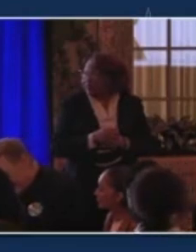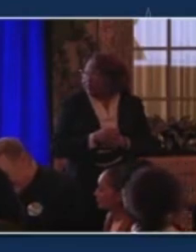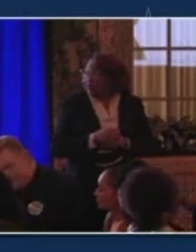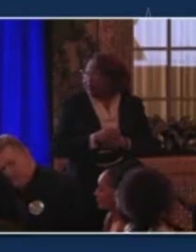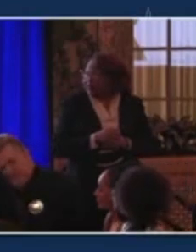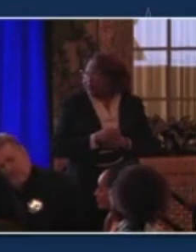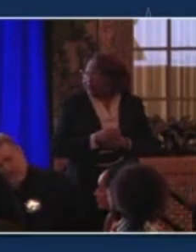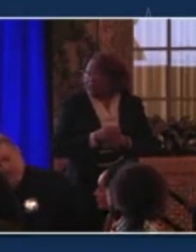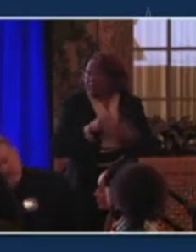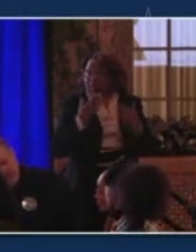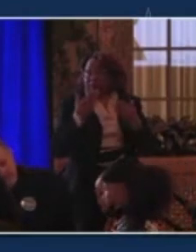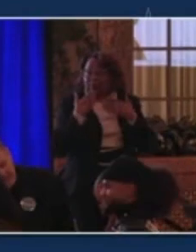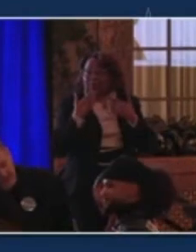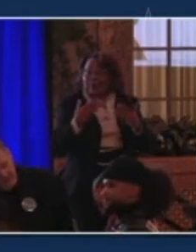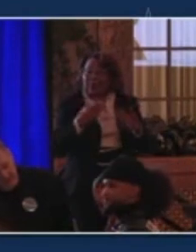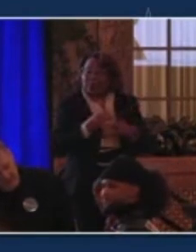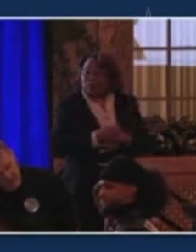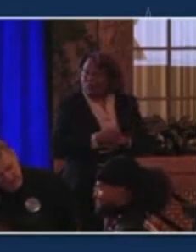and a great mover and shaker.